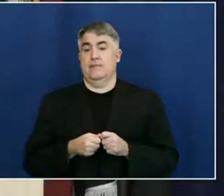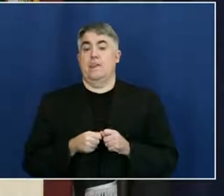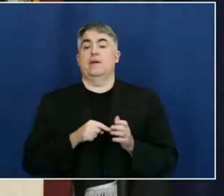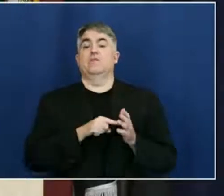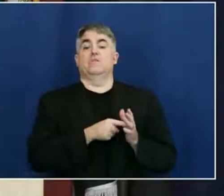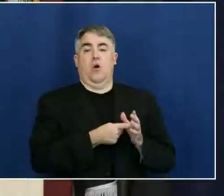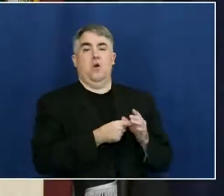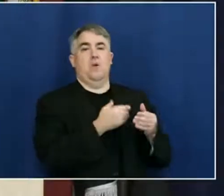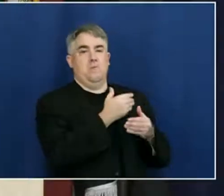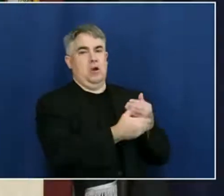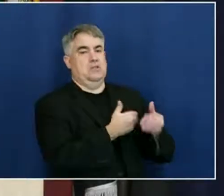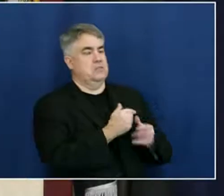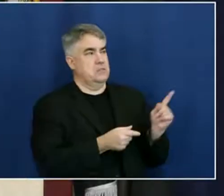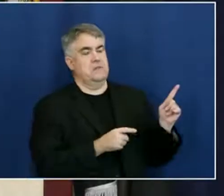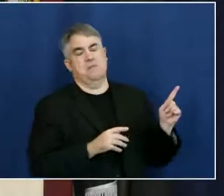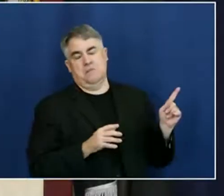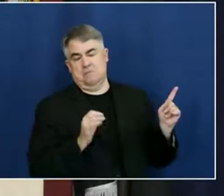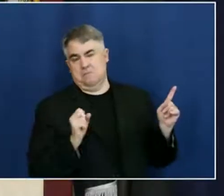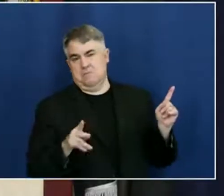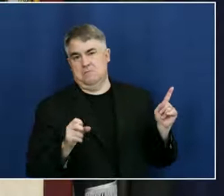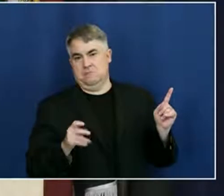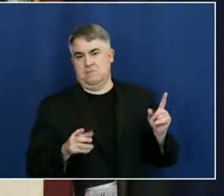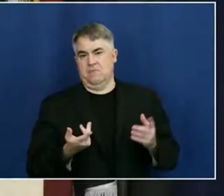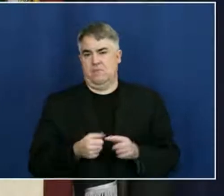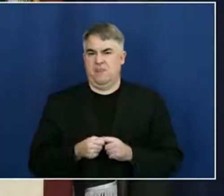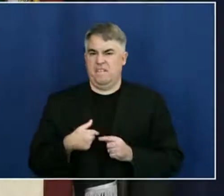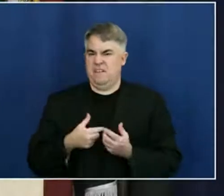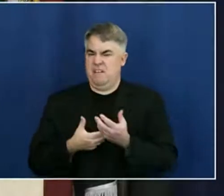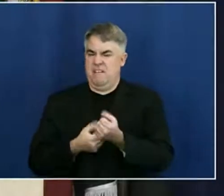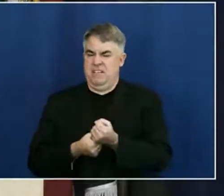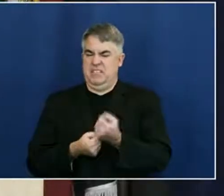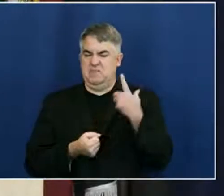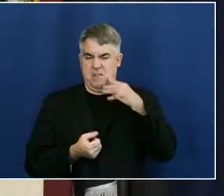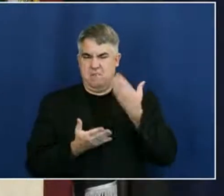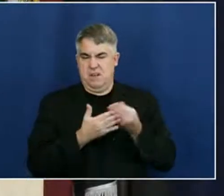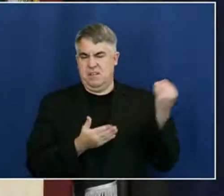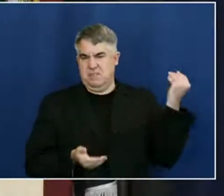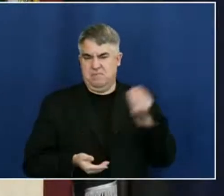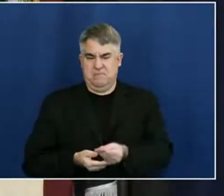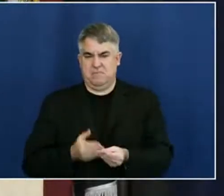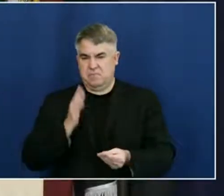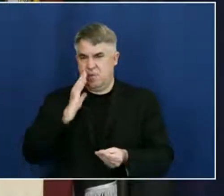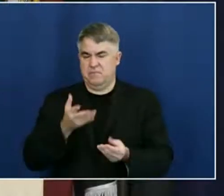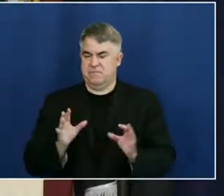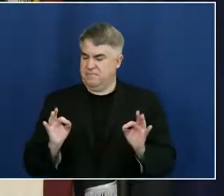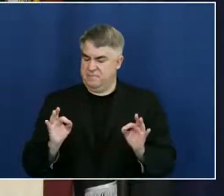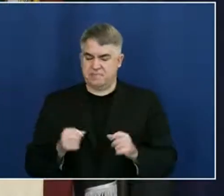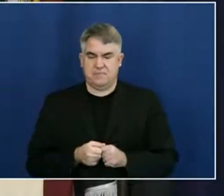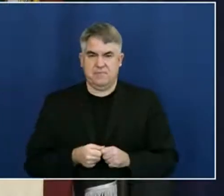this, prepare for that. But we feel confident that we'll be able to fund all the operations moving forward.